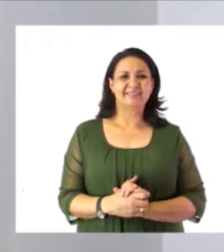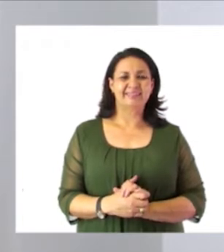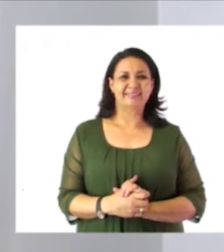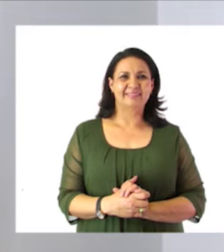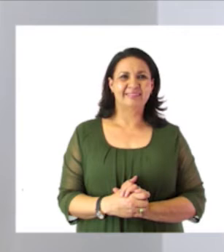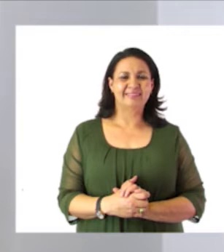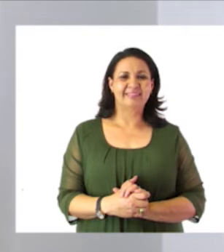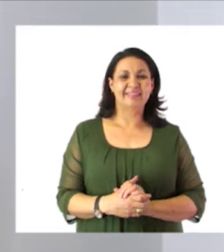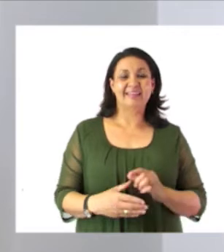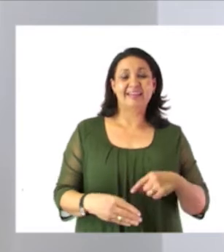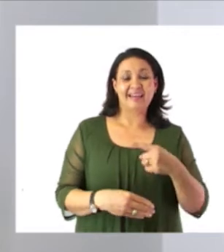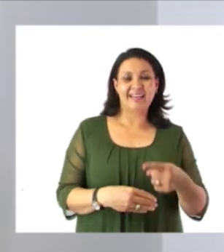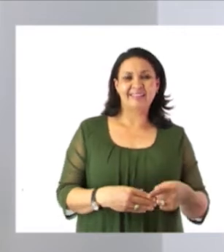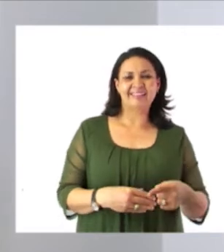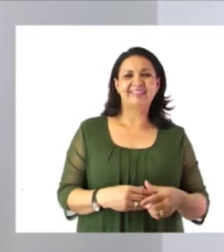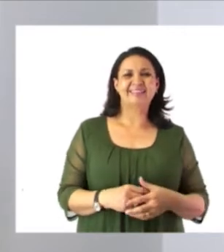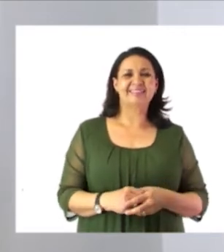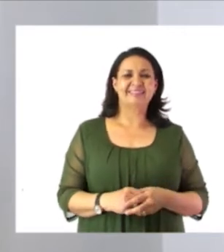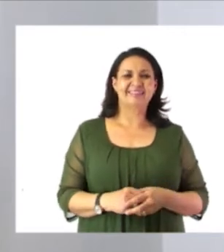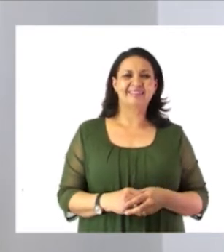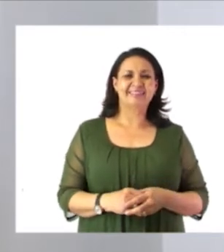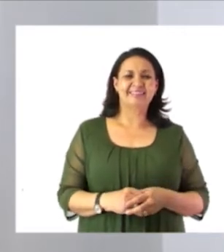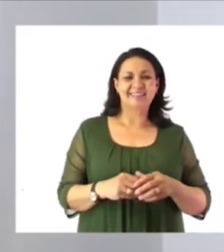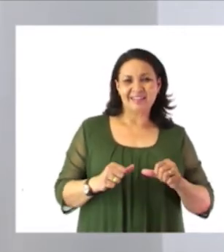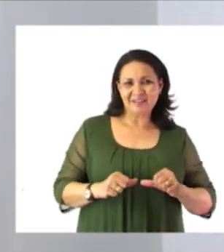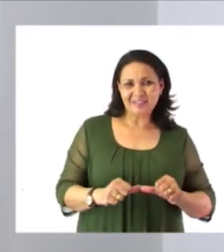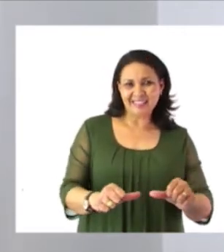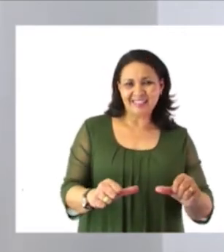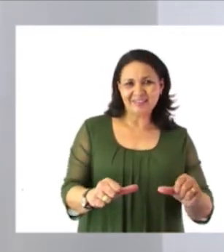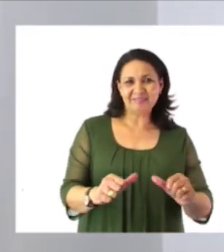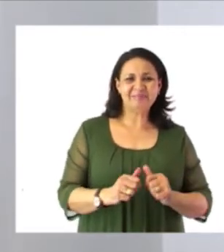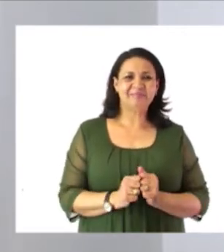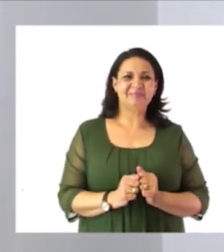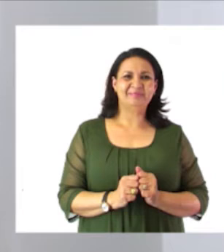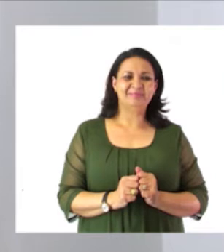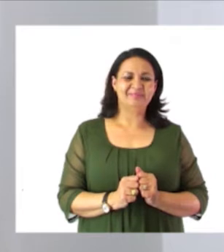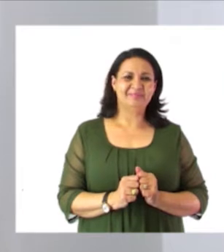Now the next one. Can you do the next one as well?